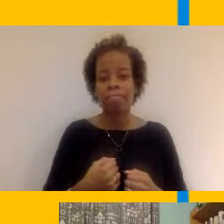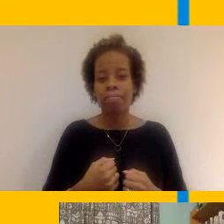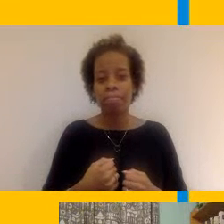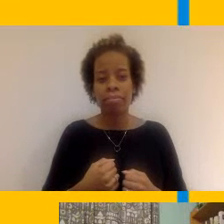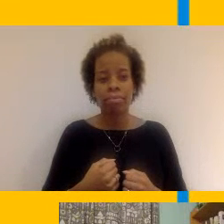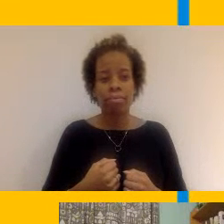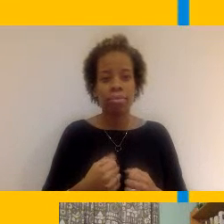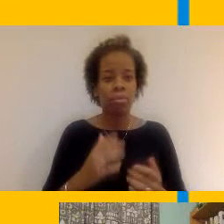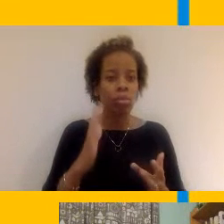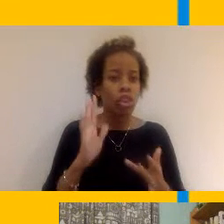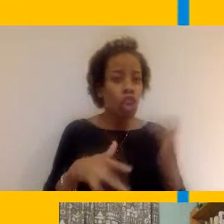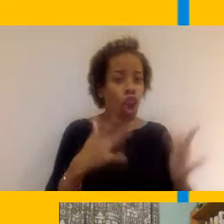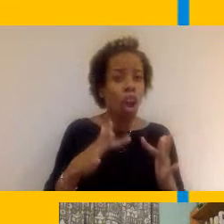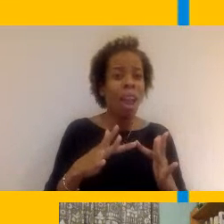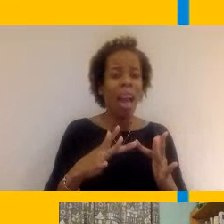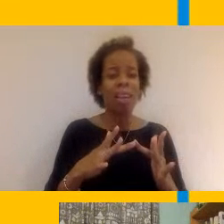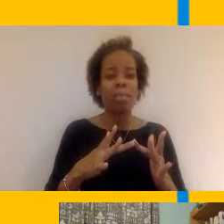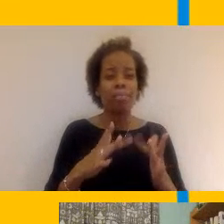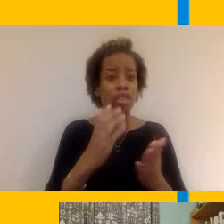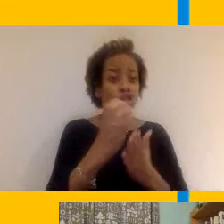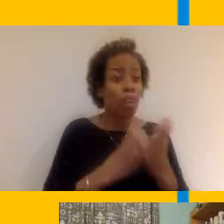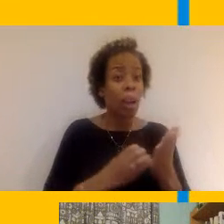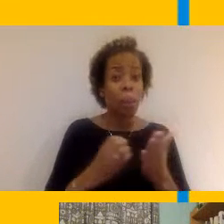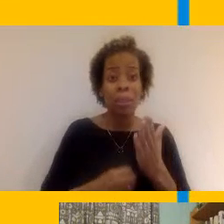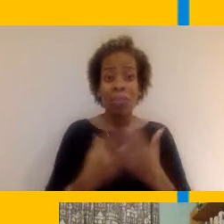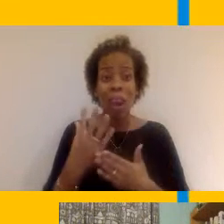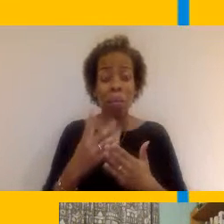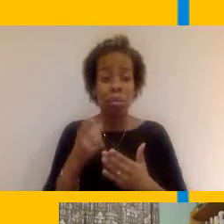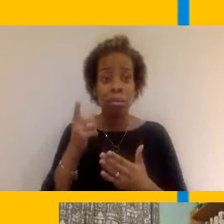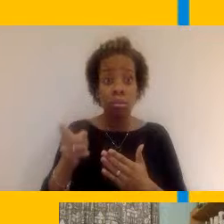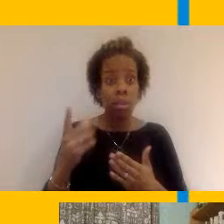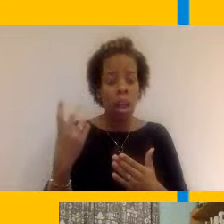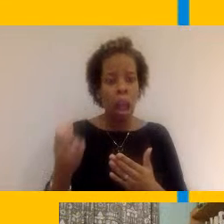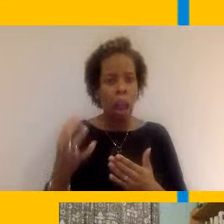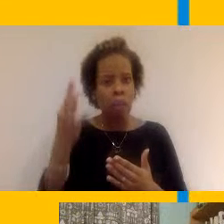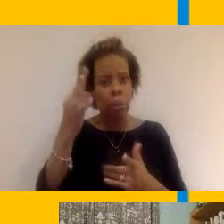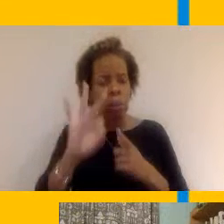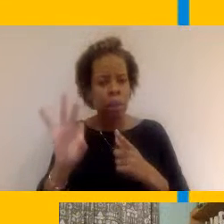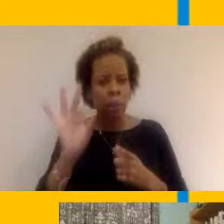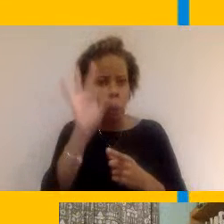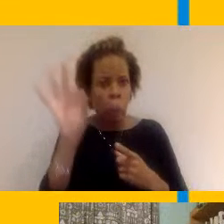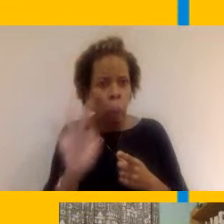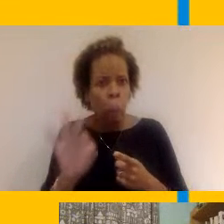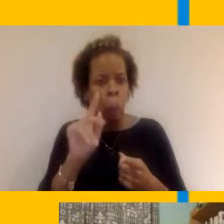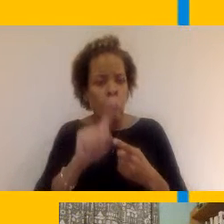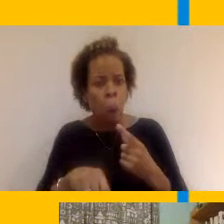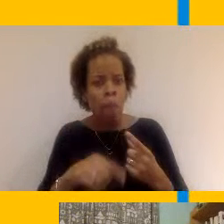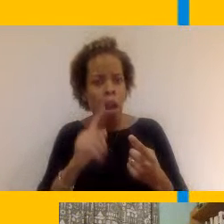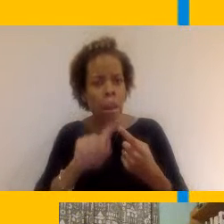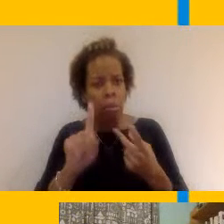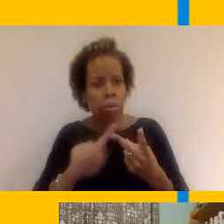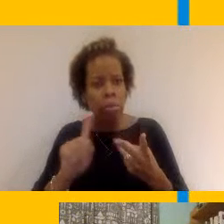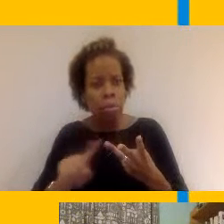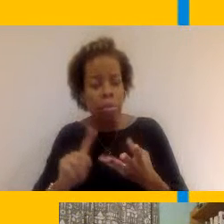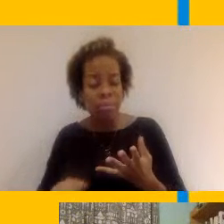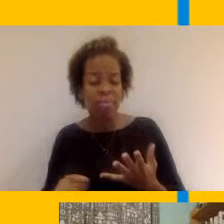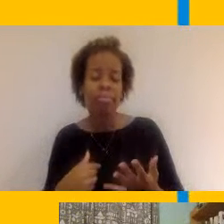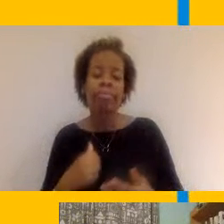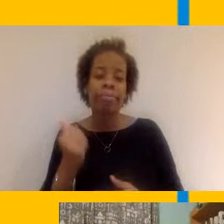of sort of online curriculum development people today, and I'm sure they've been particularly kind of suffering in this, as maybe counselling